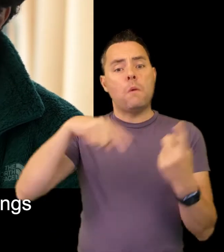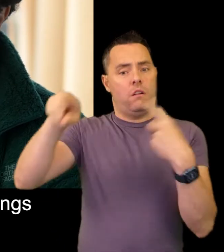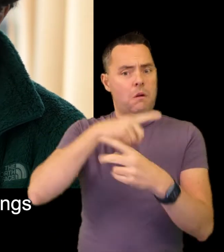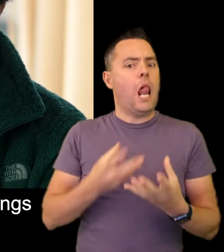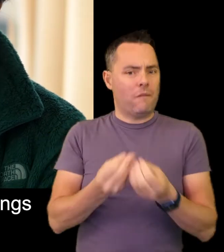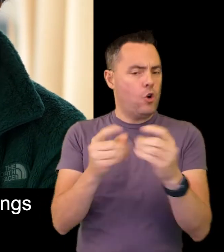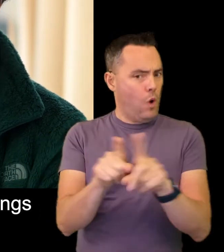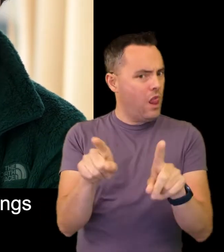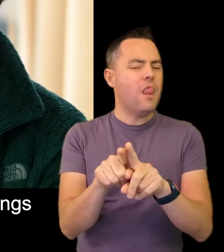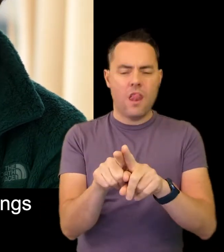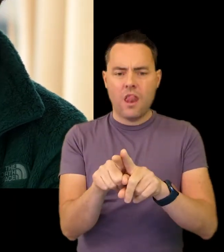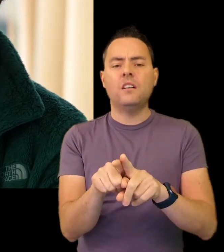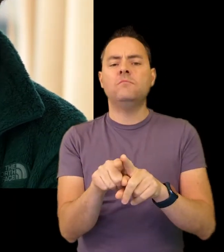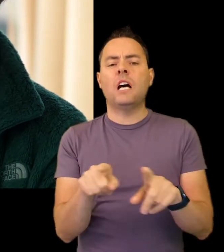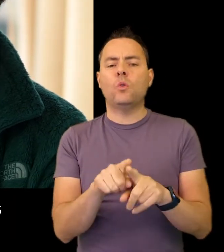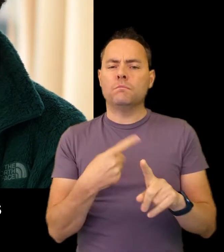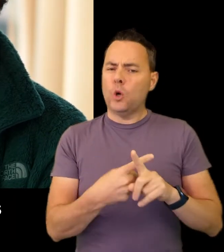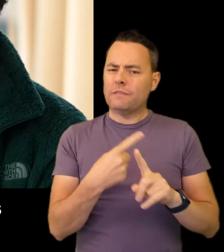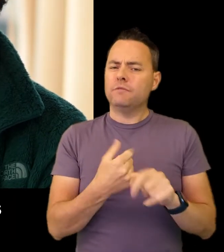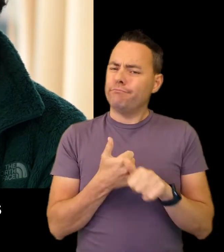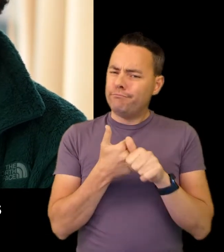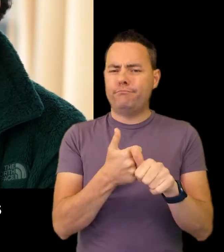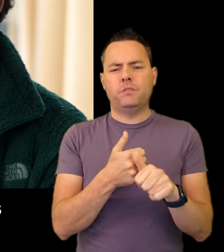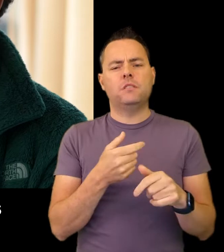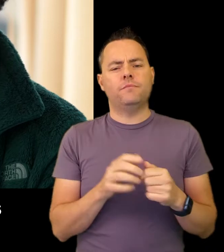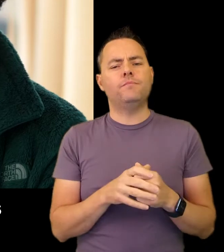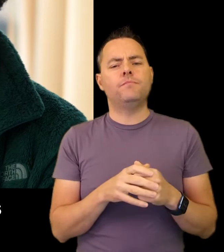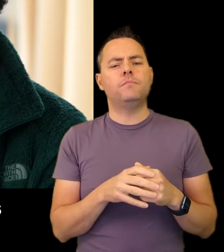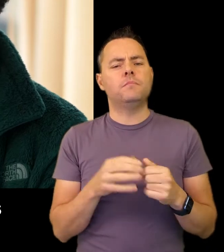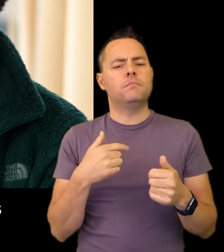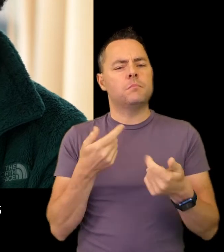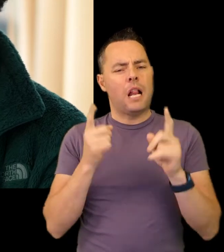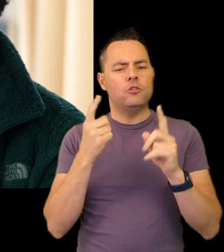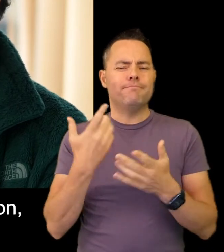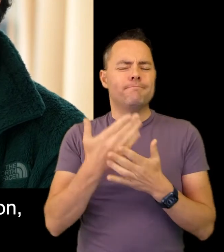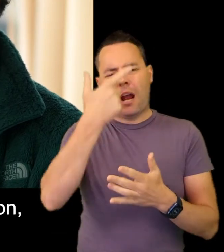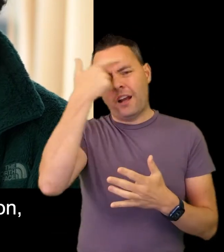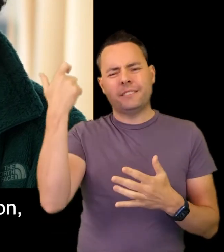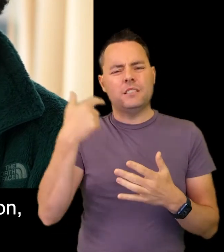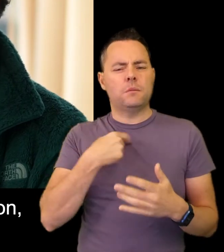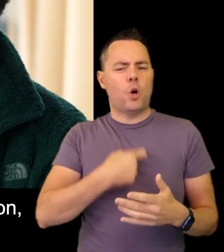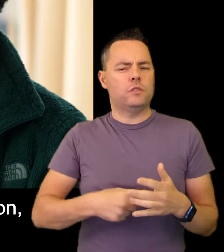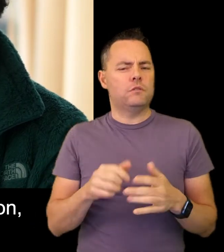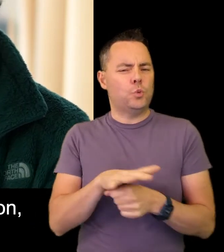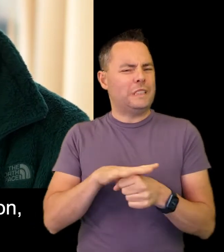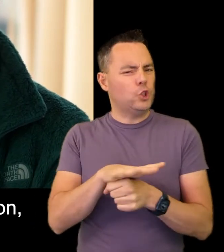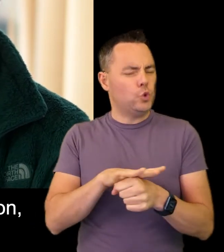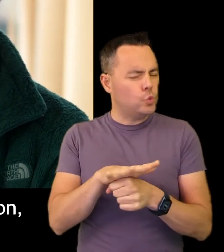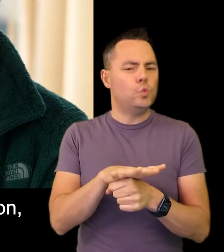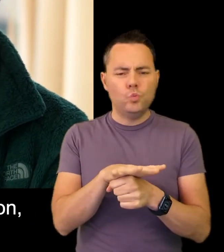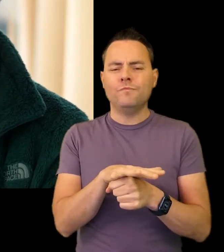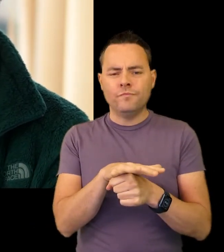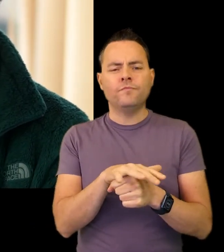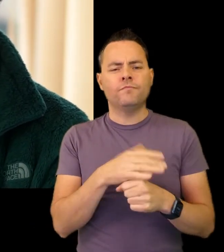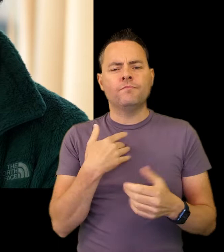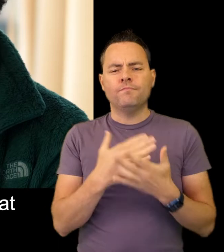same things that other people find helpful. So positive, supportive managers who understand my personal